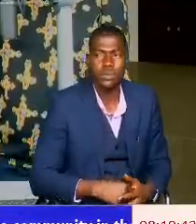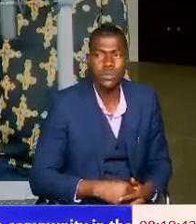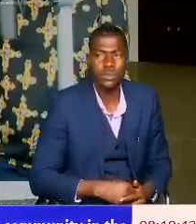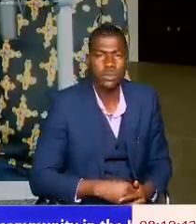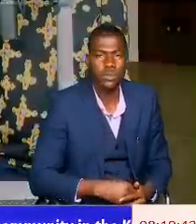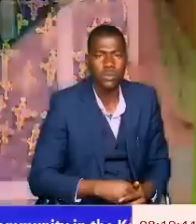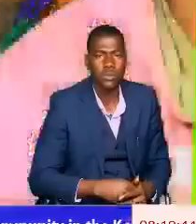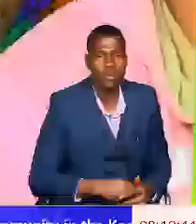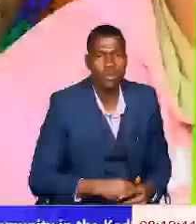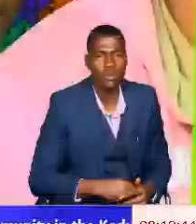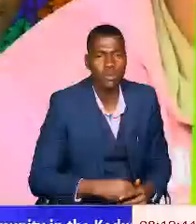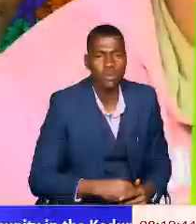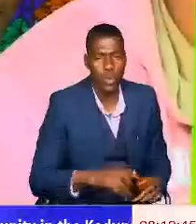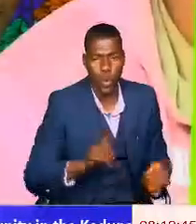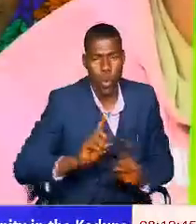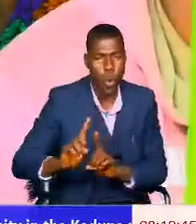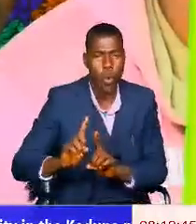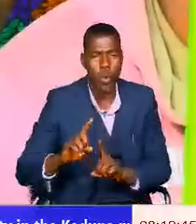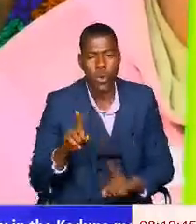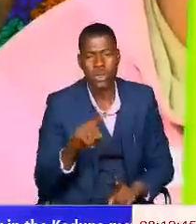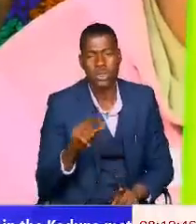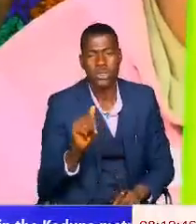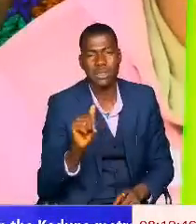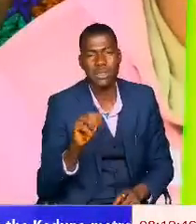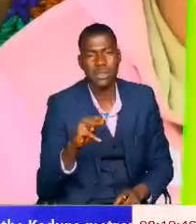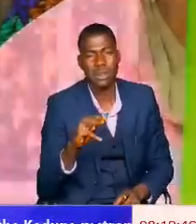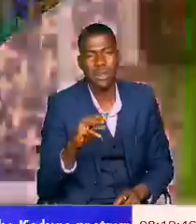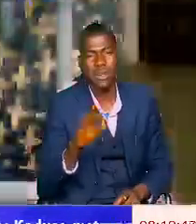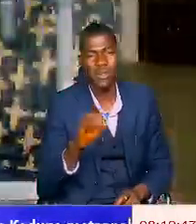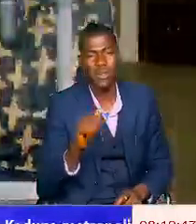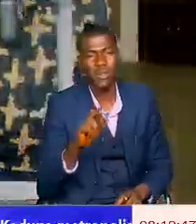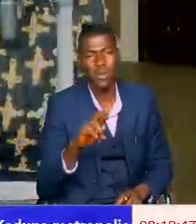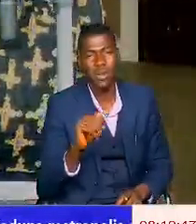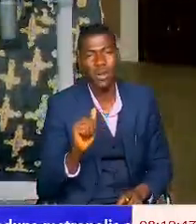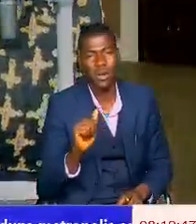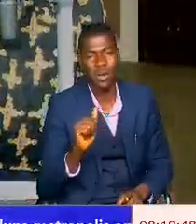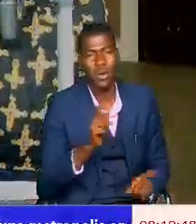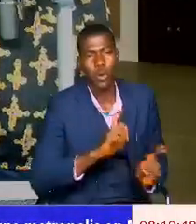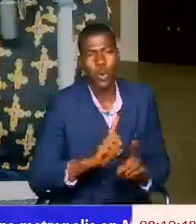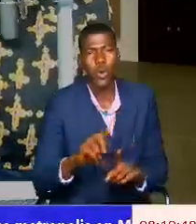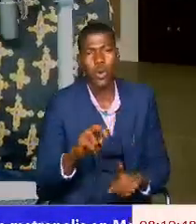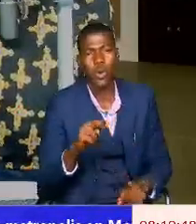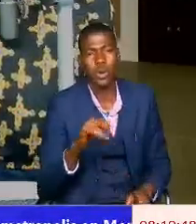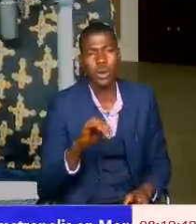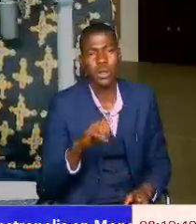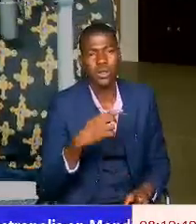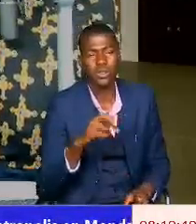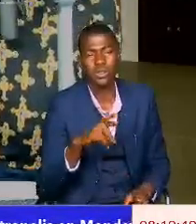Then they go to Zamfara, go to Kaduna State, go to Niger State. Illegal mining.